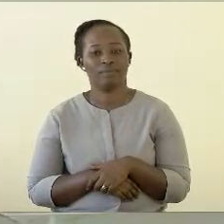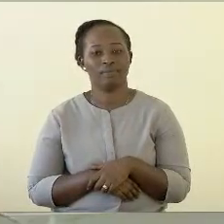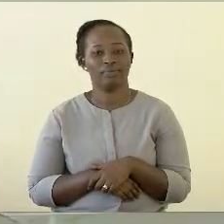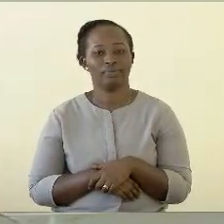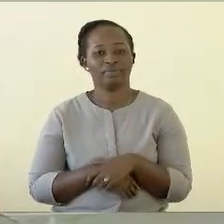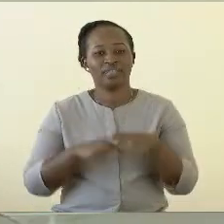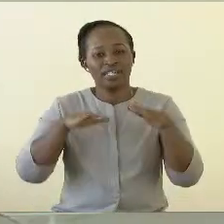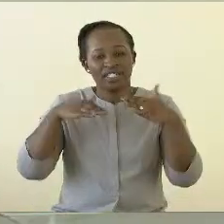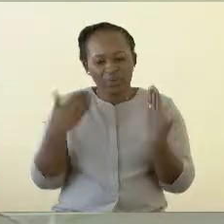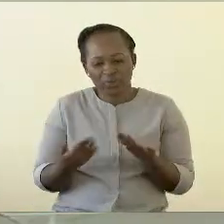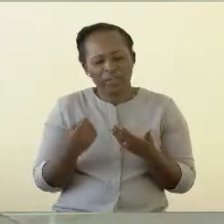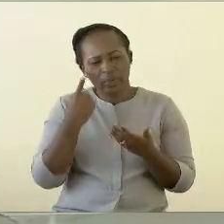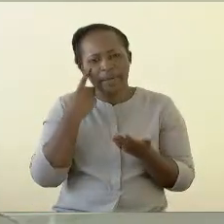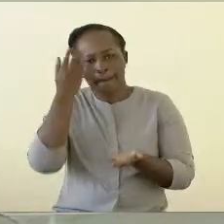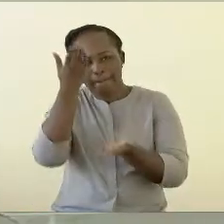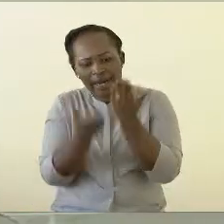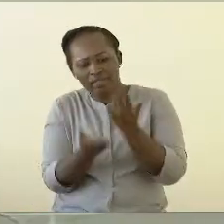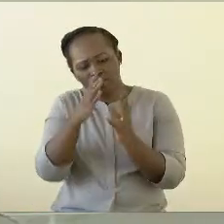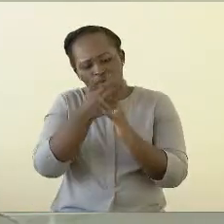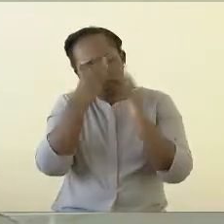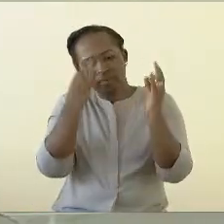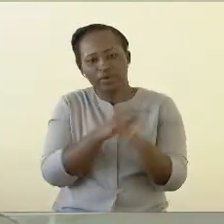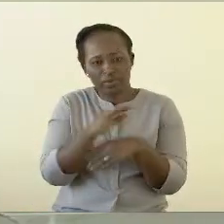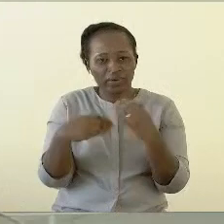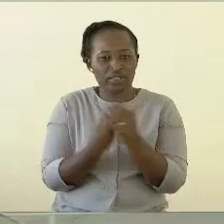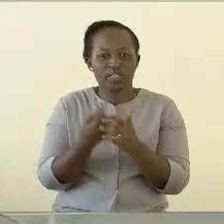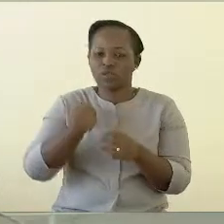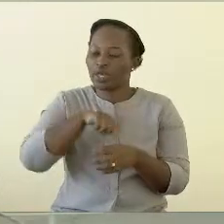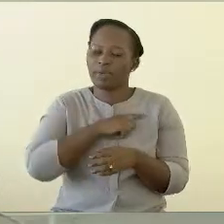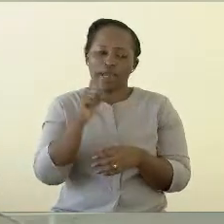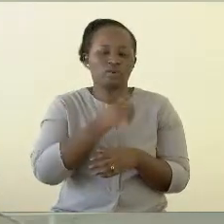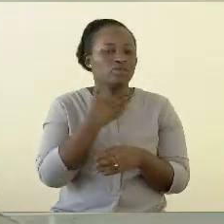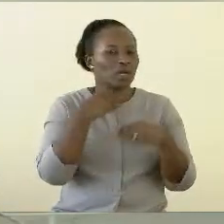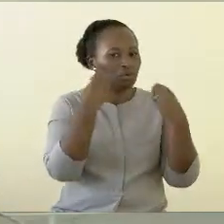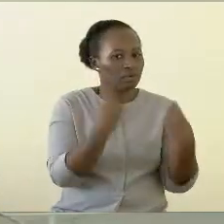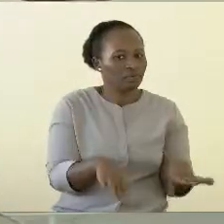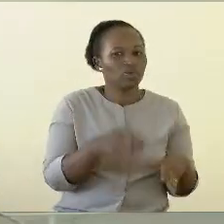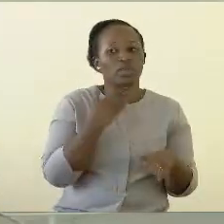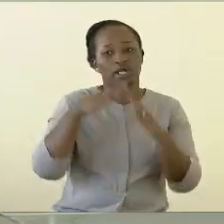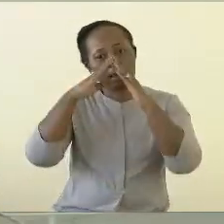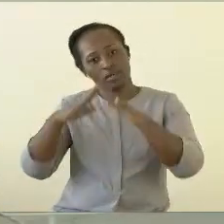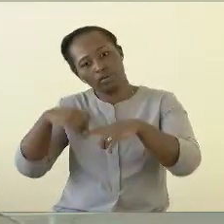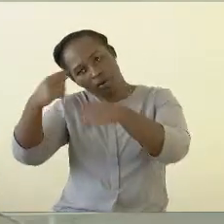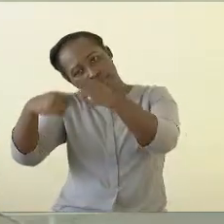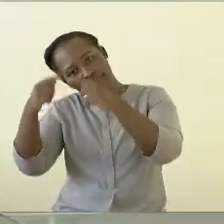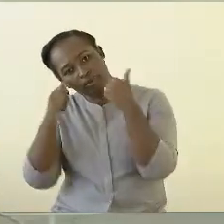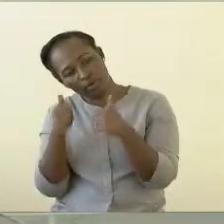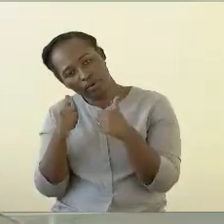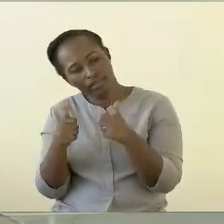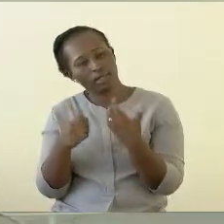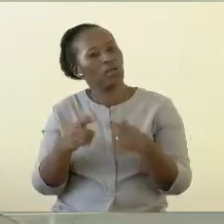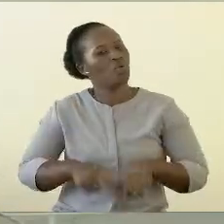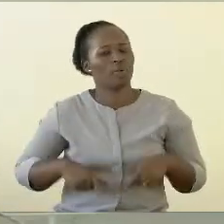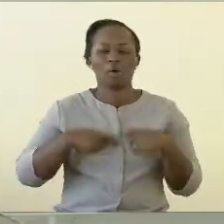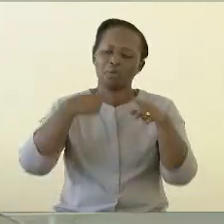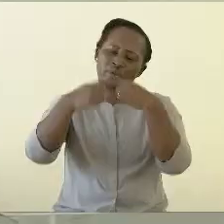How do you strike the balance between all those? You don't want to lose the economy. You want housing to continue moving on. Housing estates